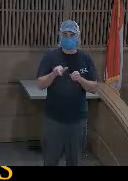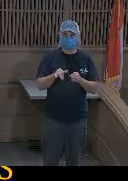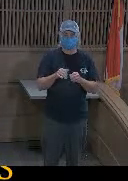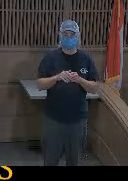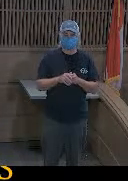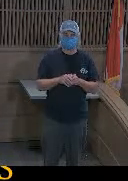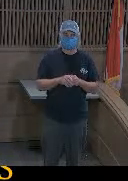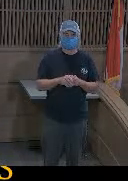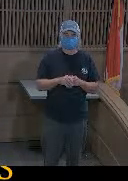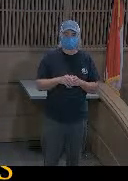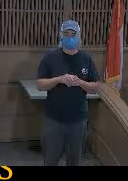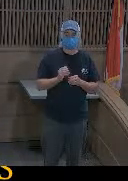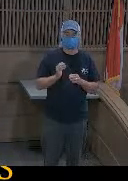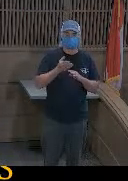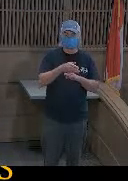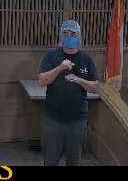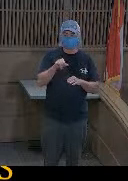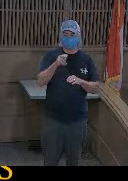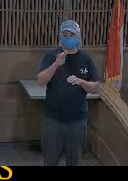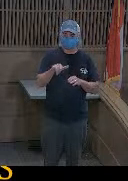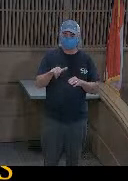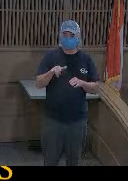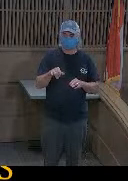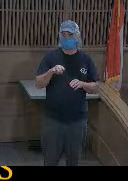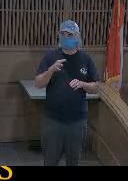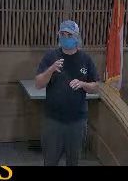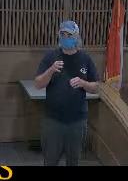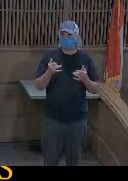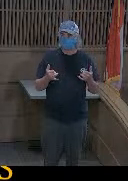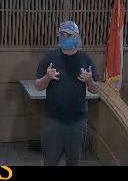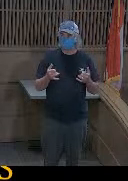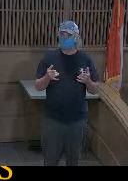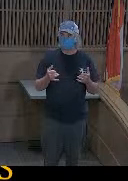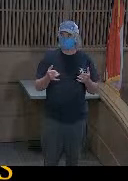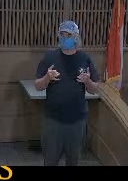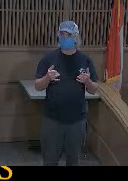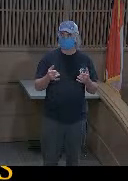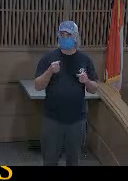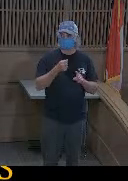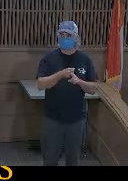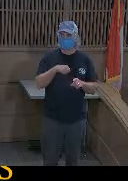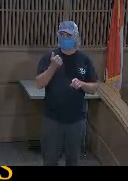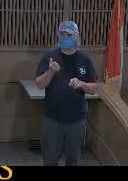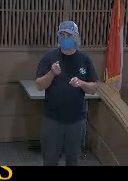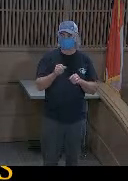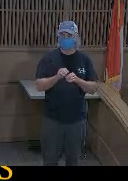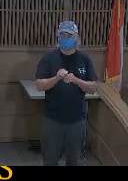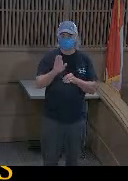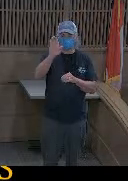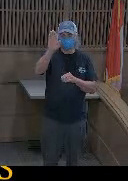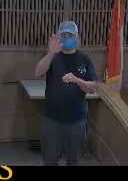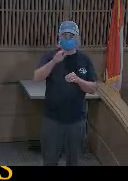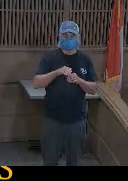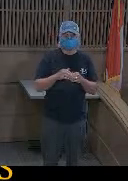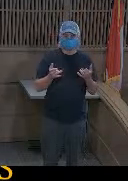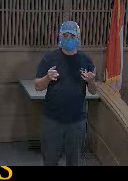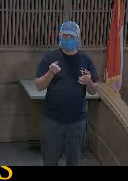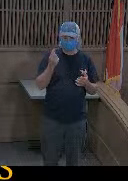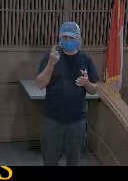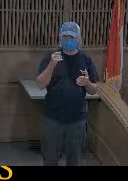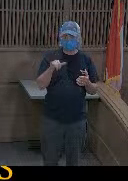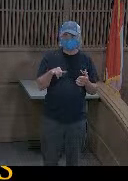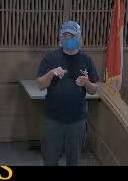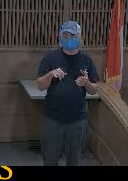just came off of July 4th. Now we're looking at another spike. So please understand,